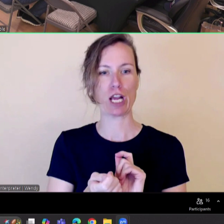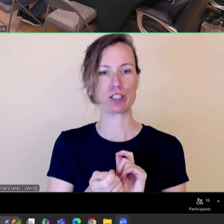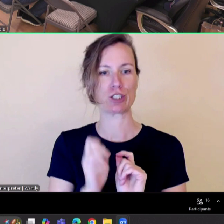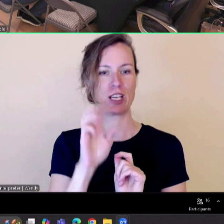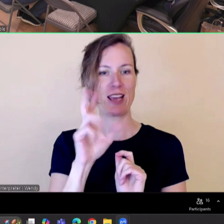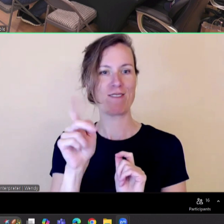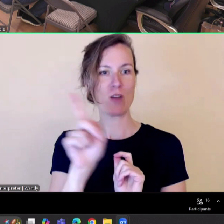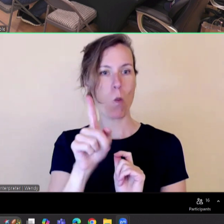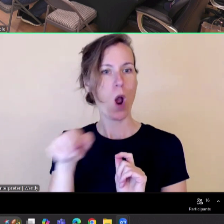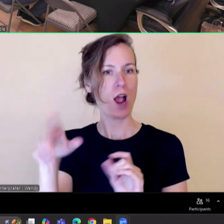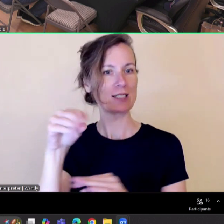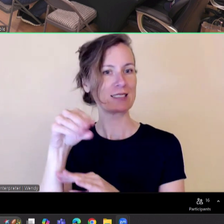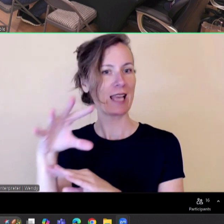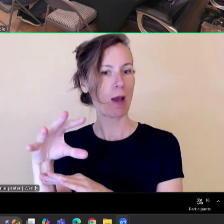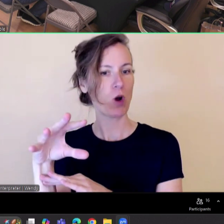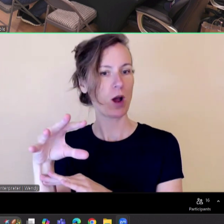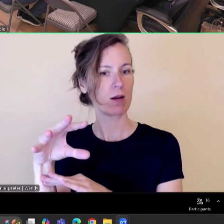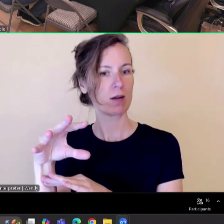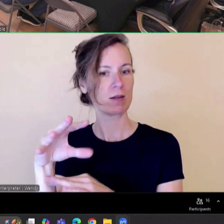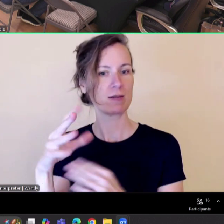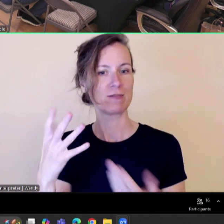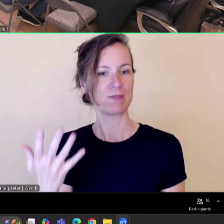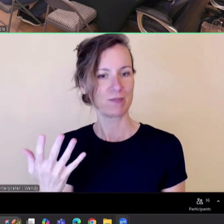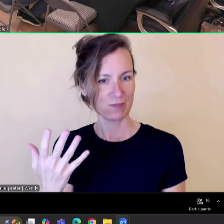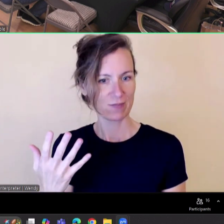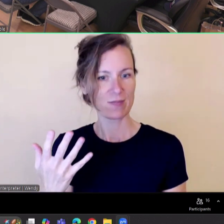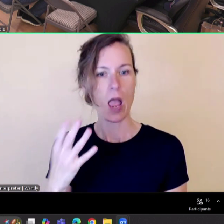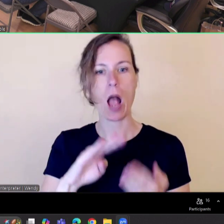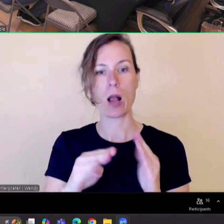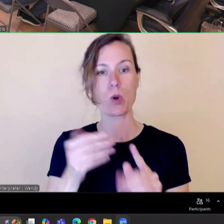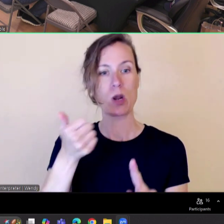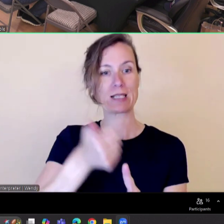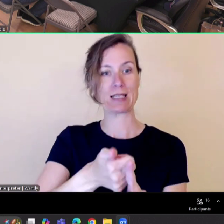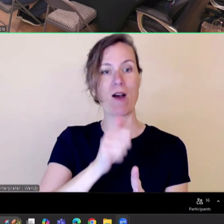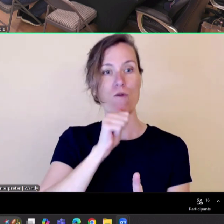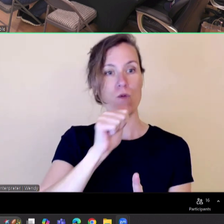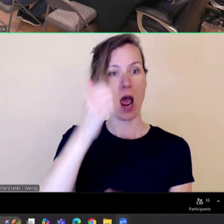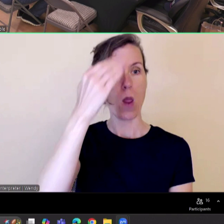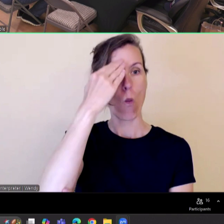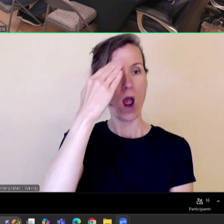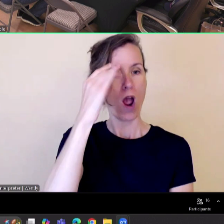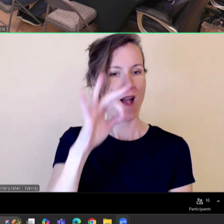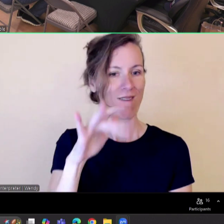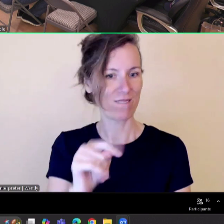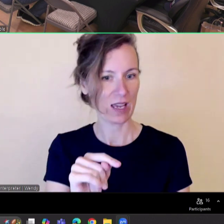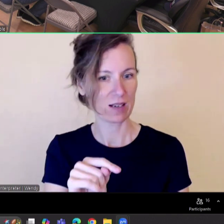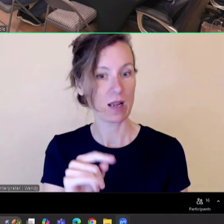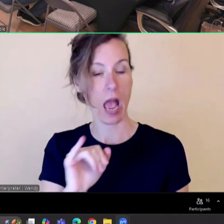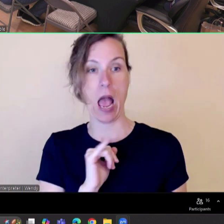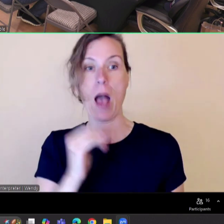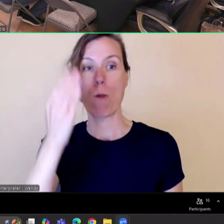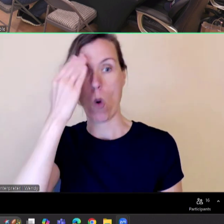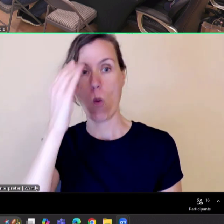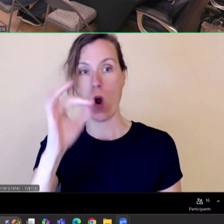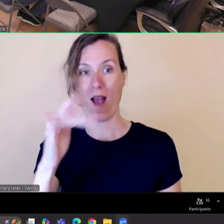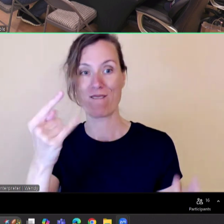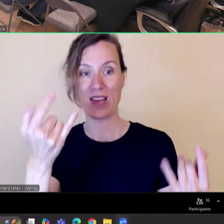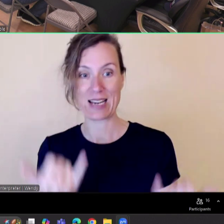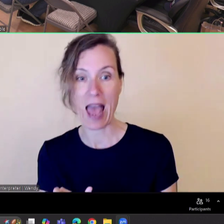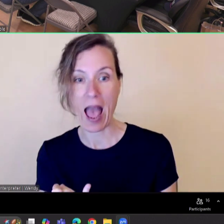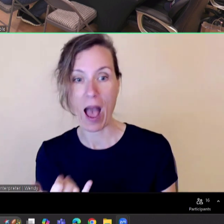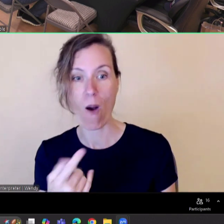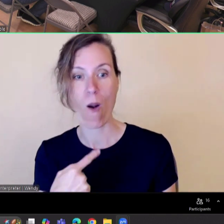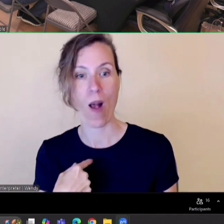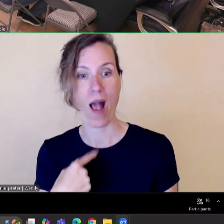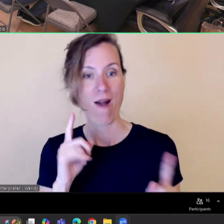just now aware of it. And I know I'm certainly aware of it now. I've been with Obvia for a few months, and my entire driving behavior has changed when it comes to stop